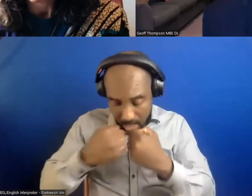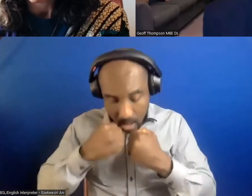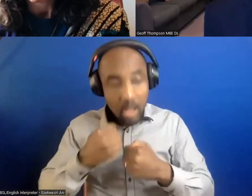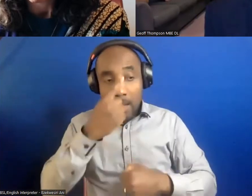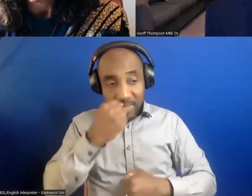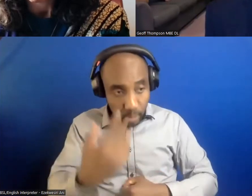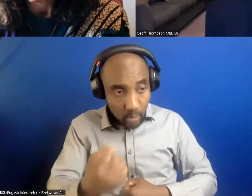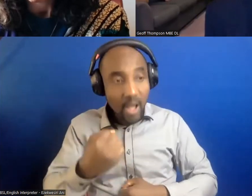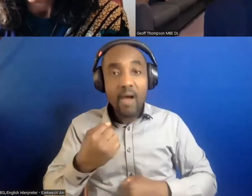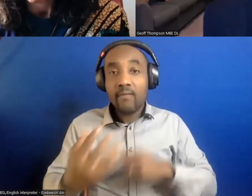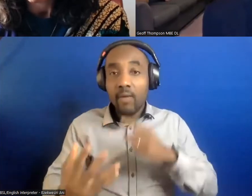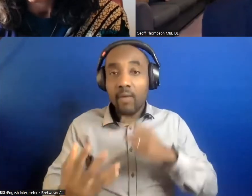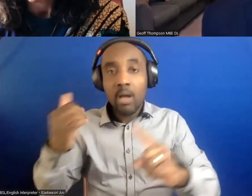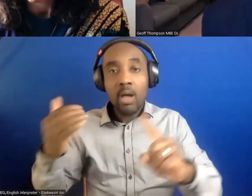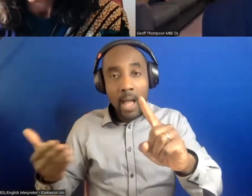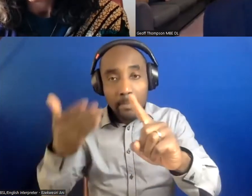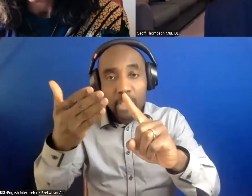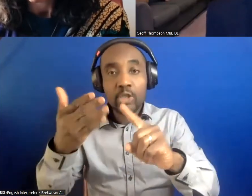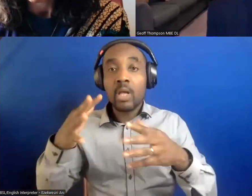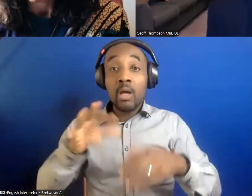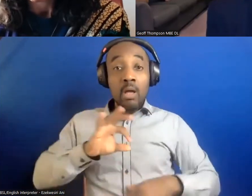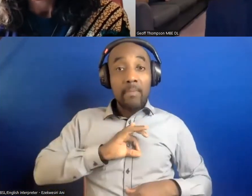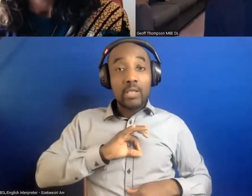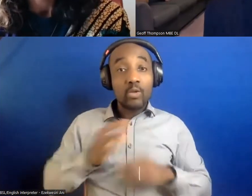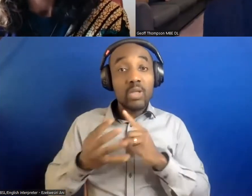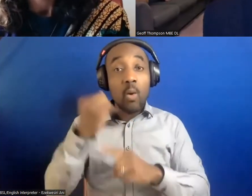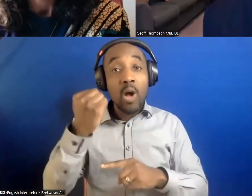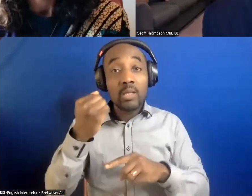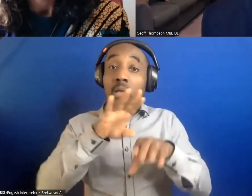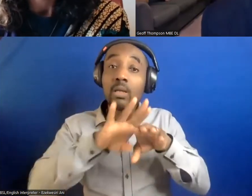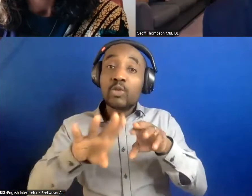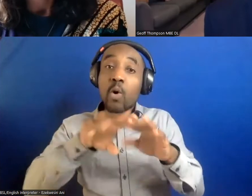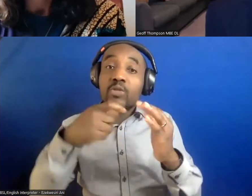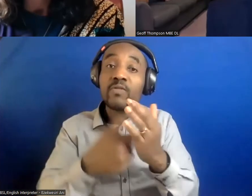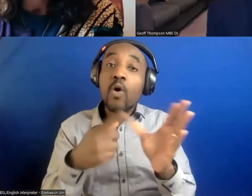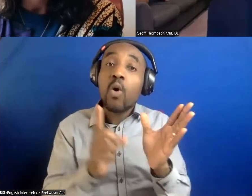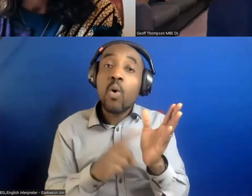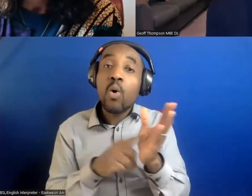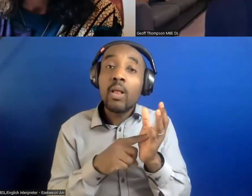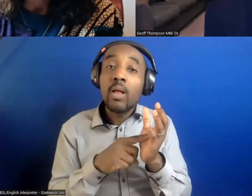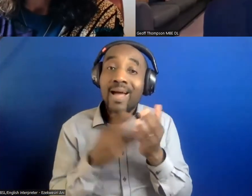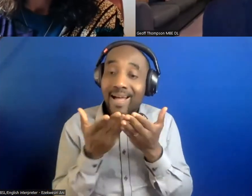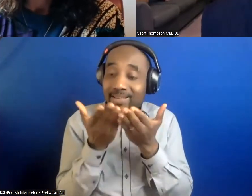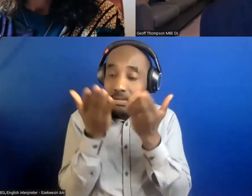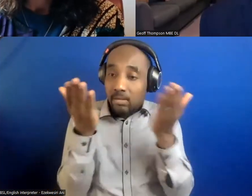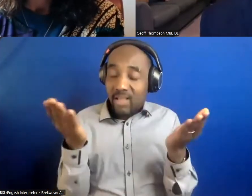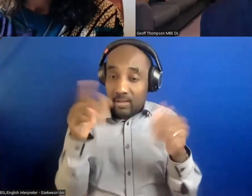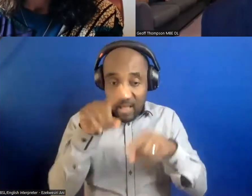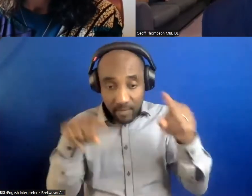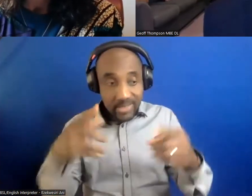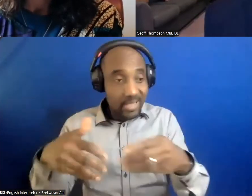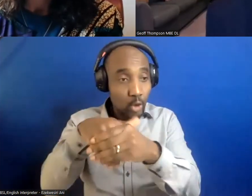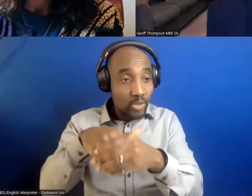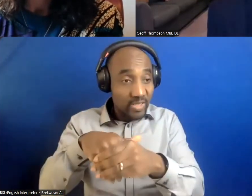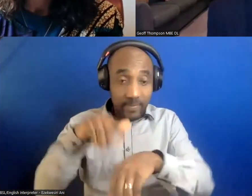of which produced through me as a product of sport for all and the equitably diverse and inclusive nature of the times